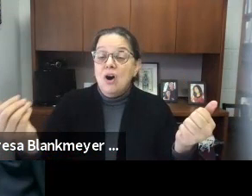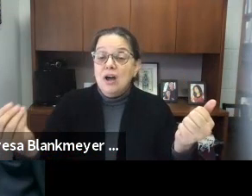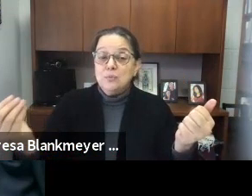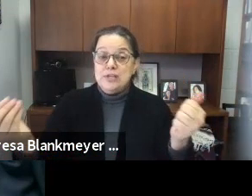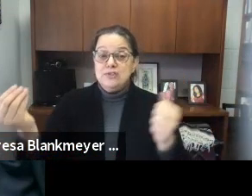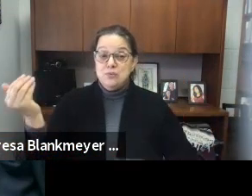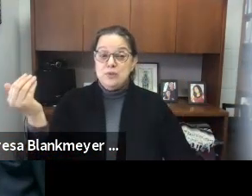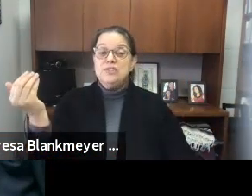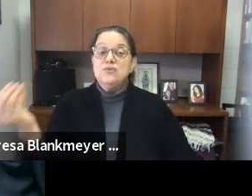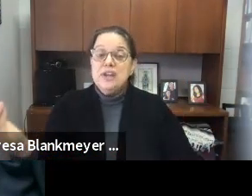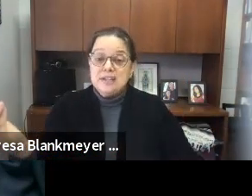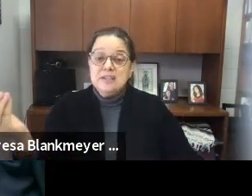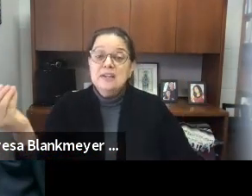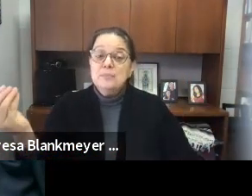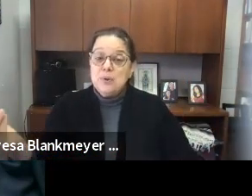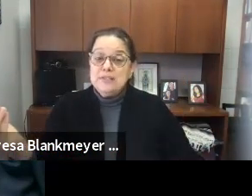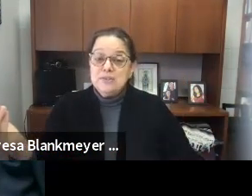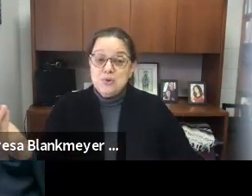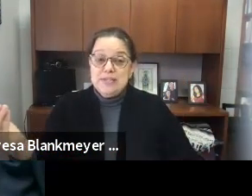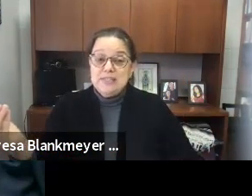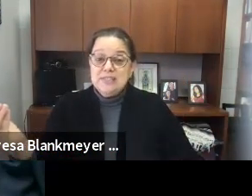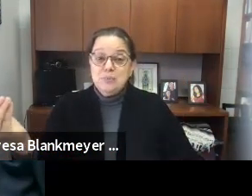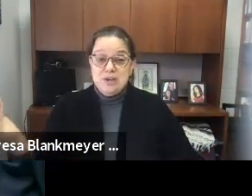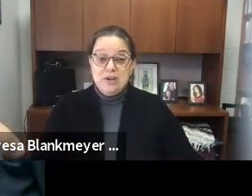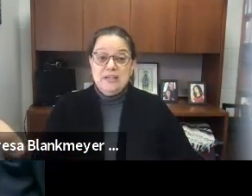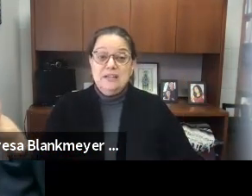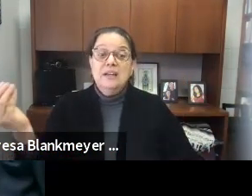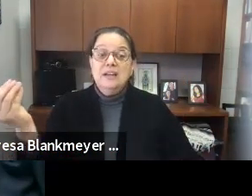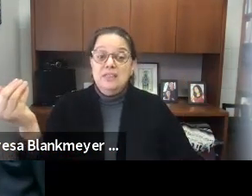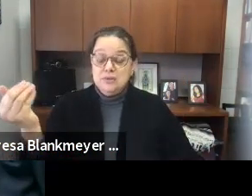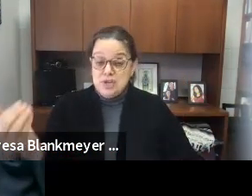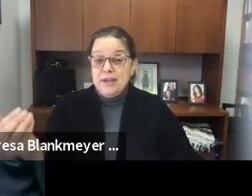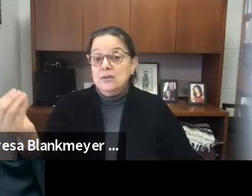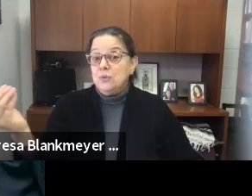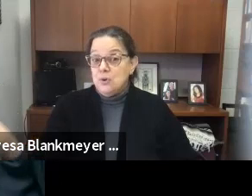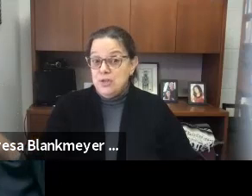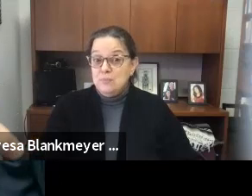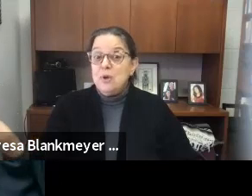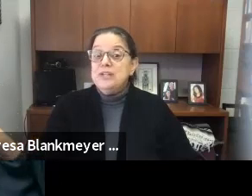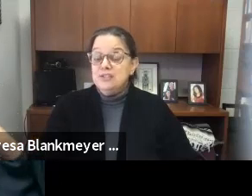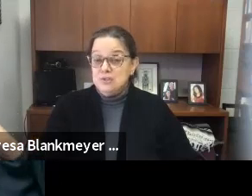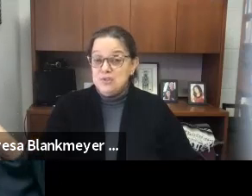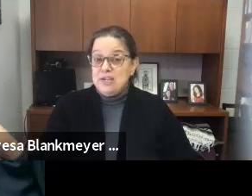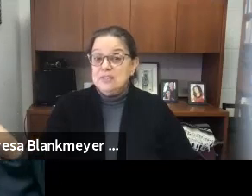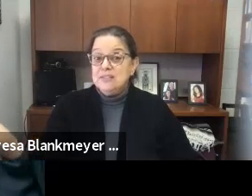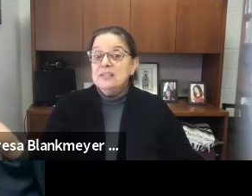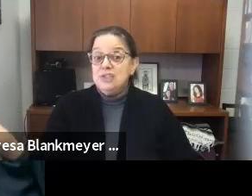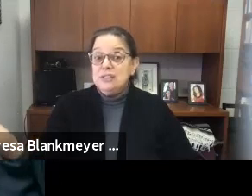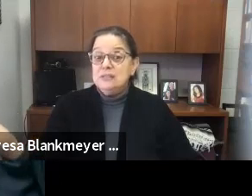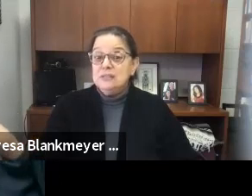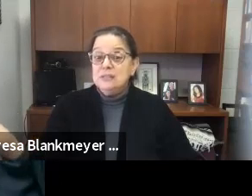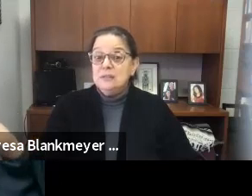is, ought we to restrict parental choices regarding their child or their potential